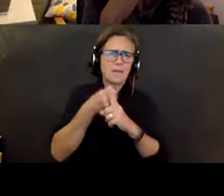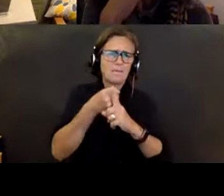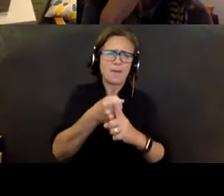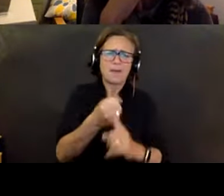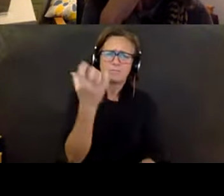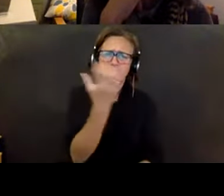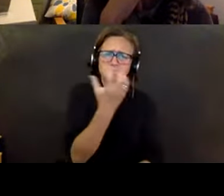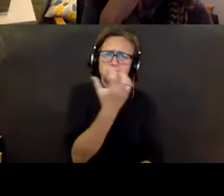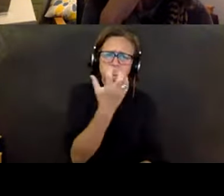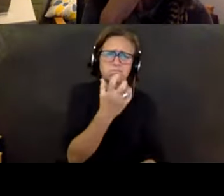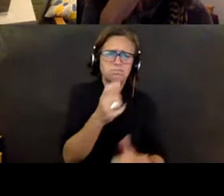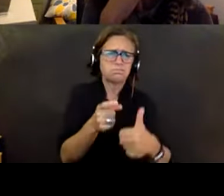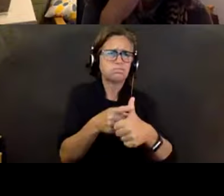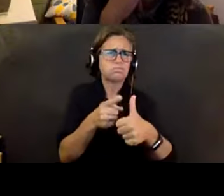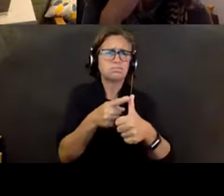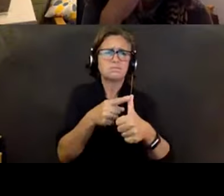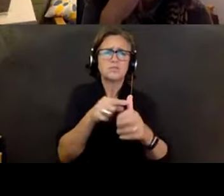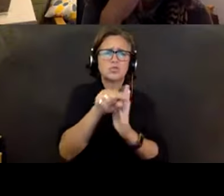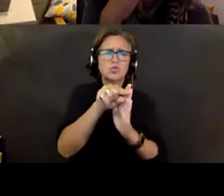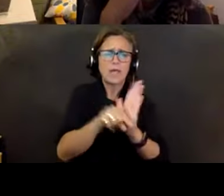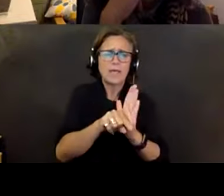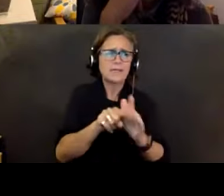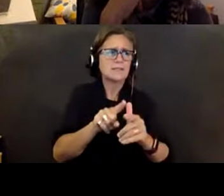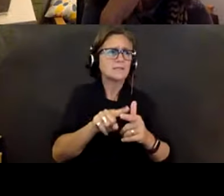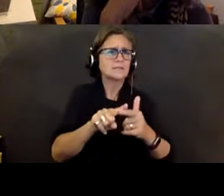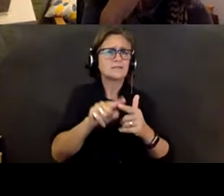pipeline, the disparities in